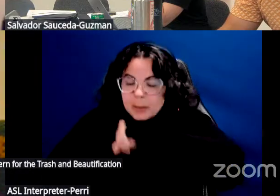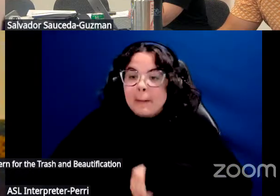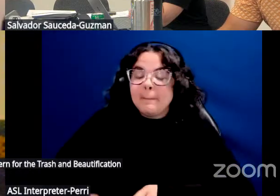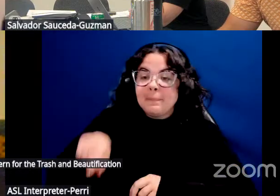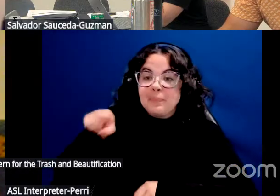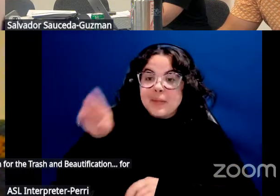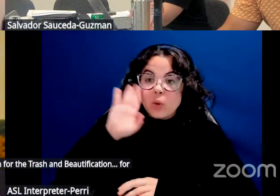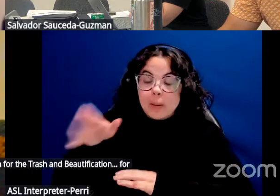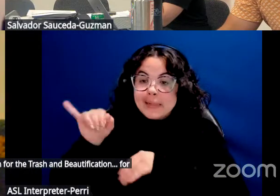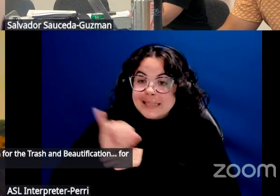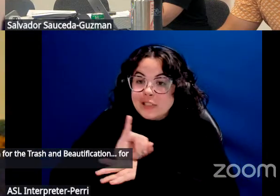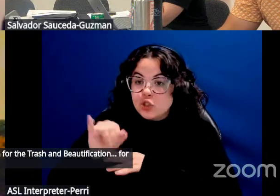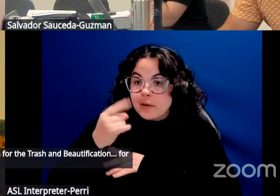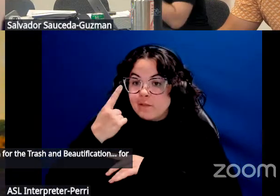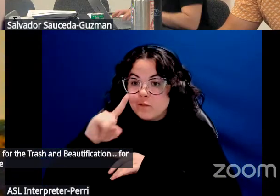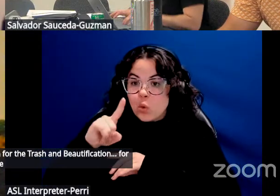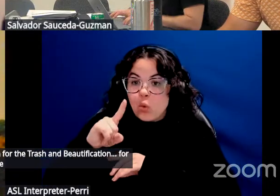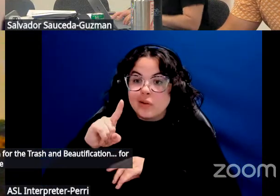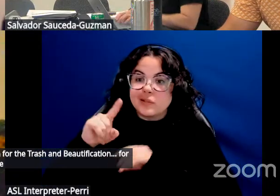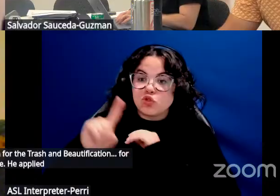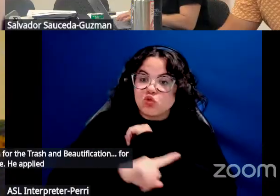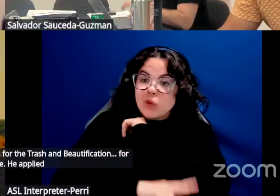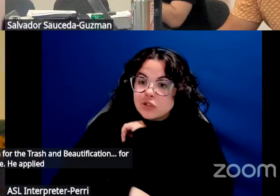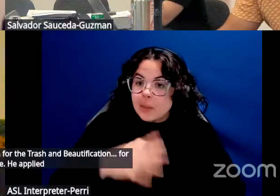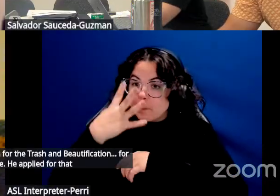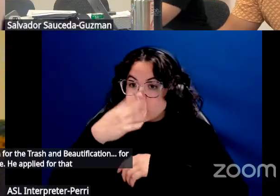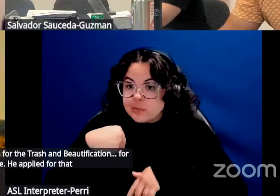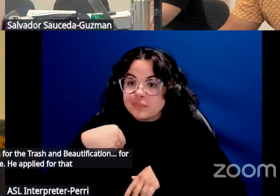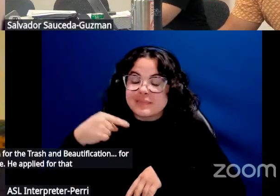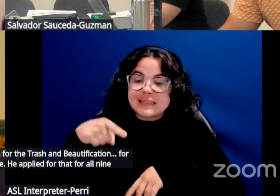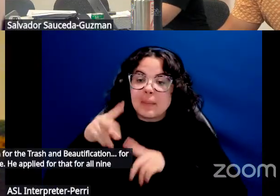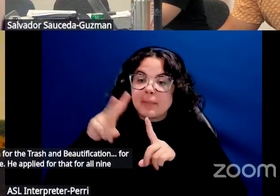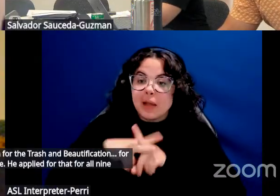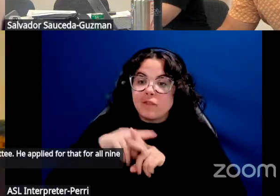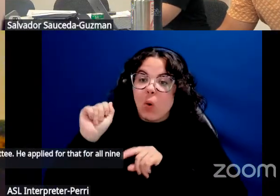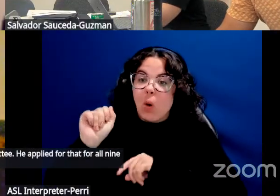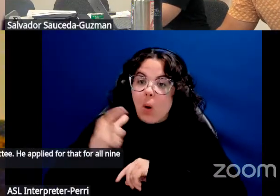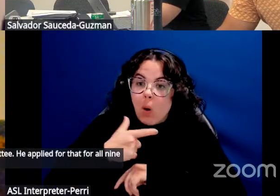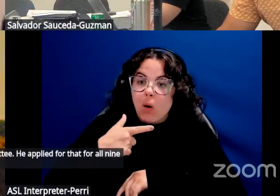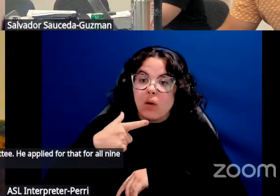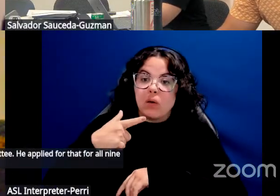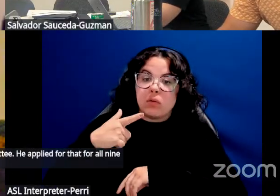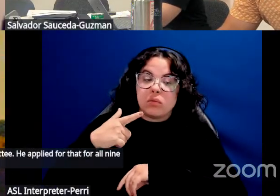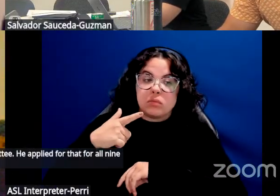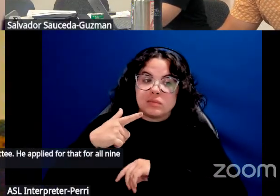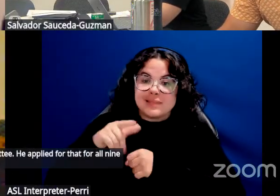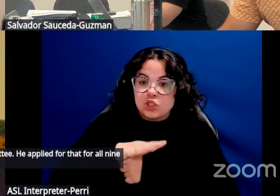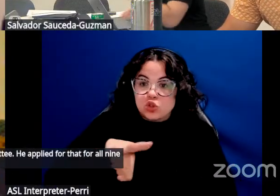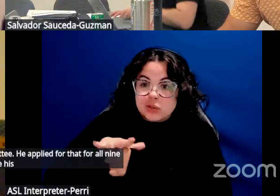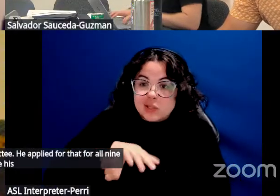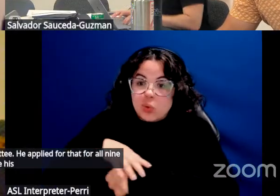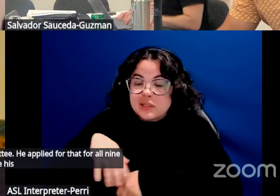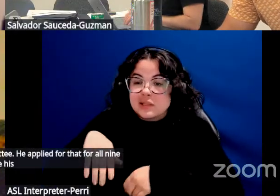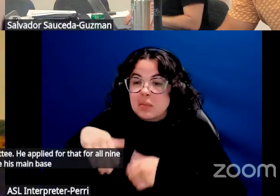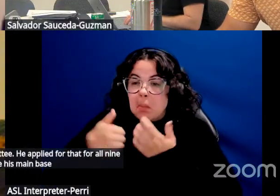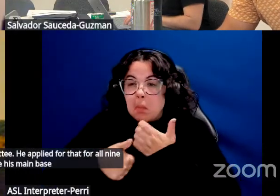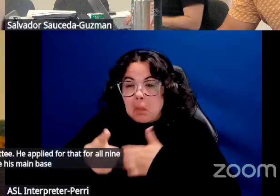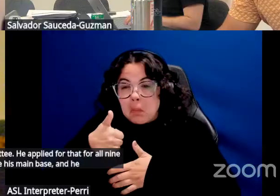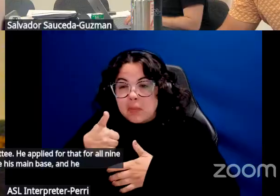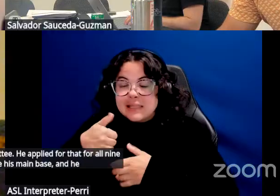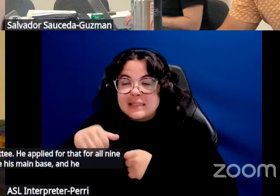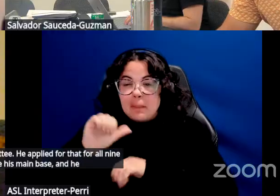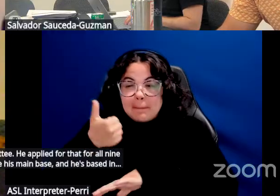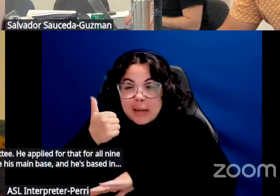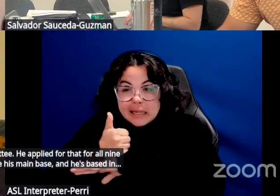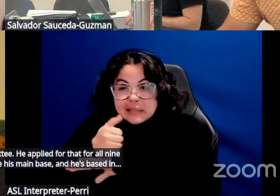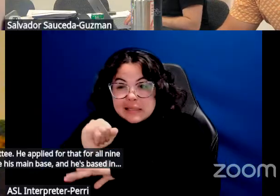Trash and Beautification Committee. He applied for that for all 9 single-member districts. So while his main base he's based in Ivy